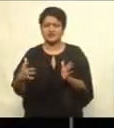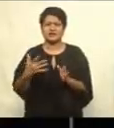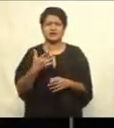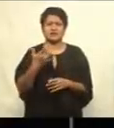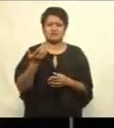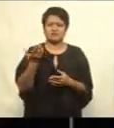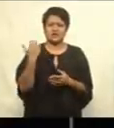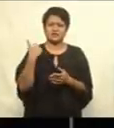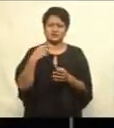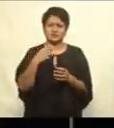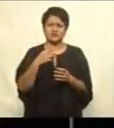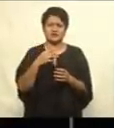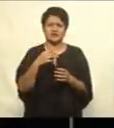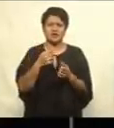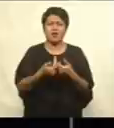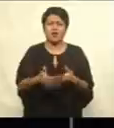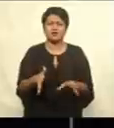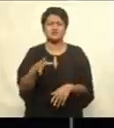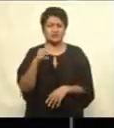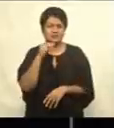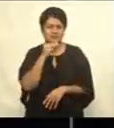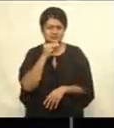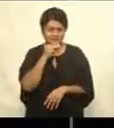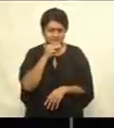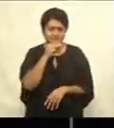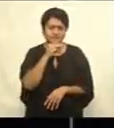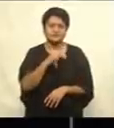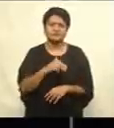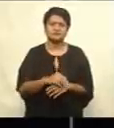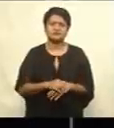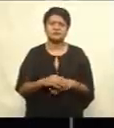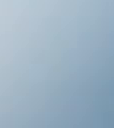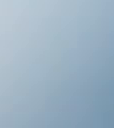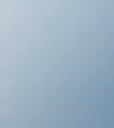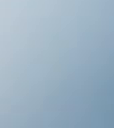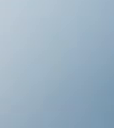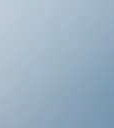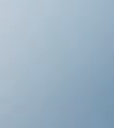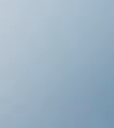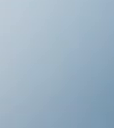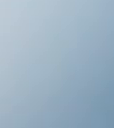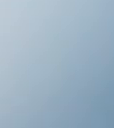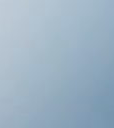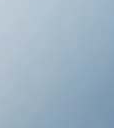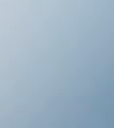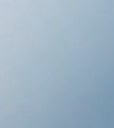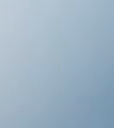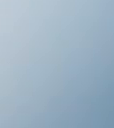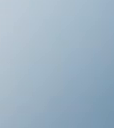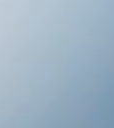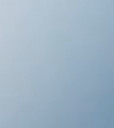Melbourne. However, they need further improvements to match leaders Penrith next Sunday.